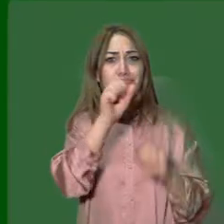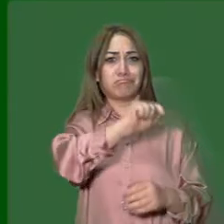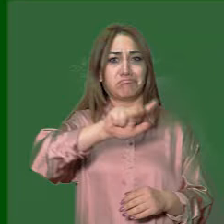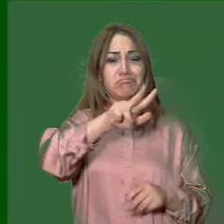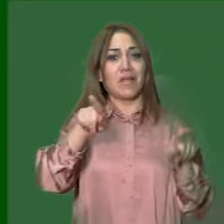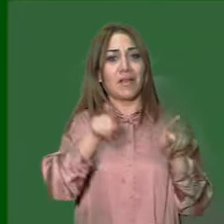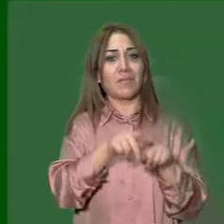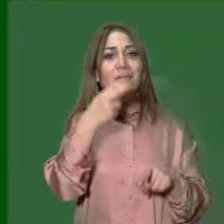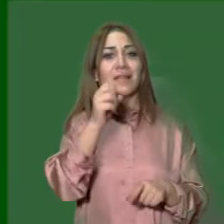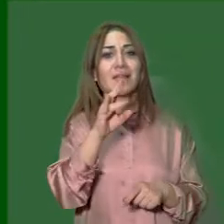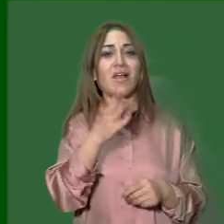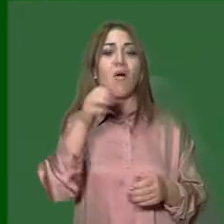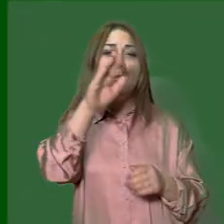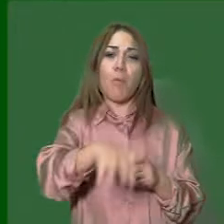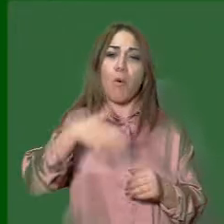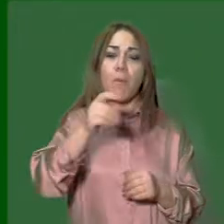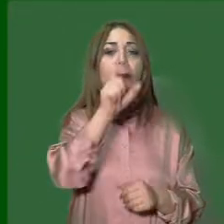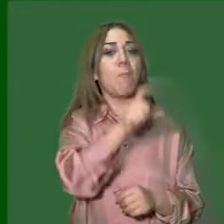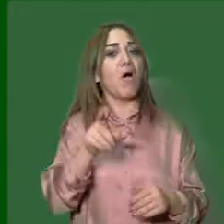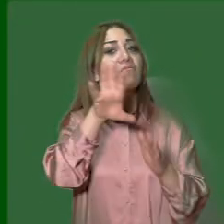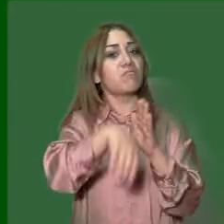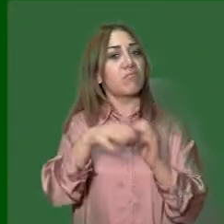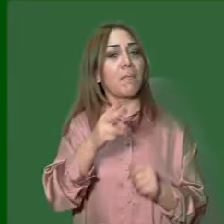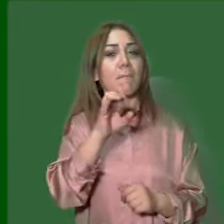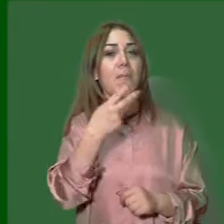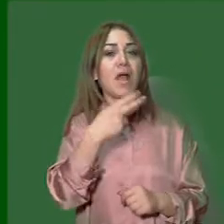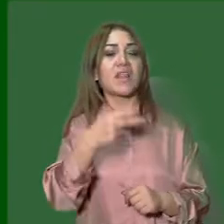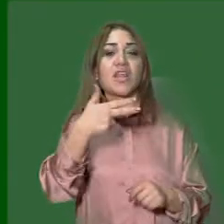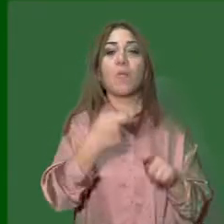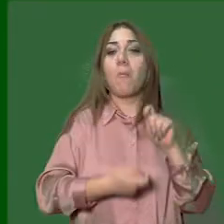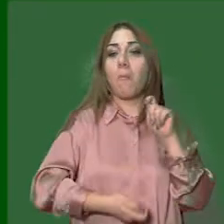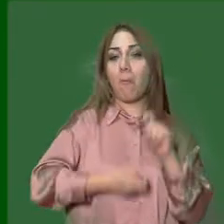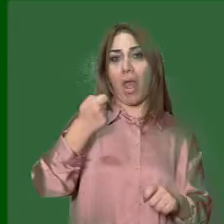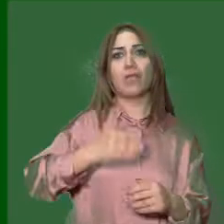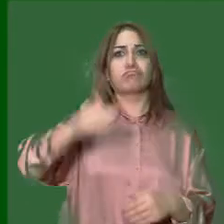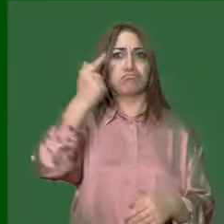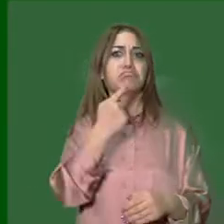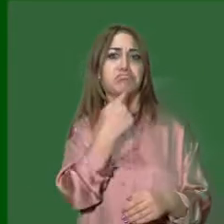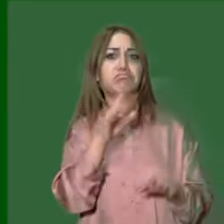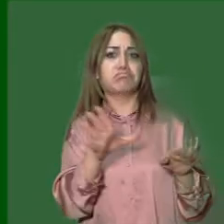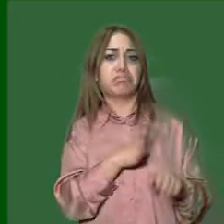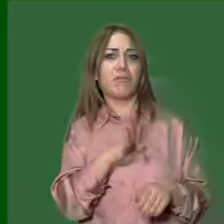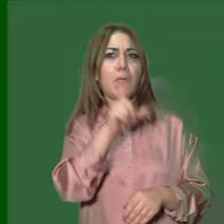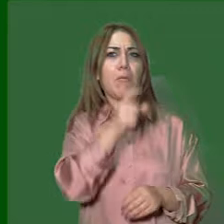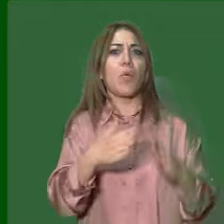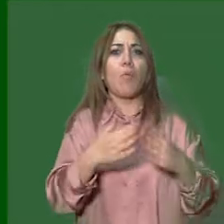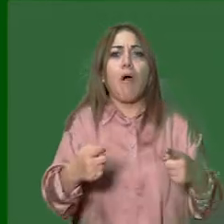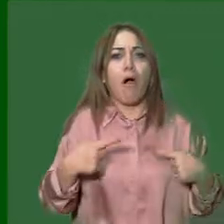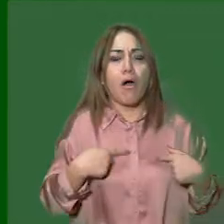The ones on the top, the villagers dug straight out of the cliffs. They have to be at least 30 meters high. How do you think they got to their